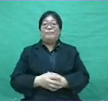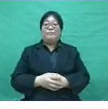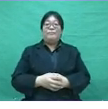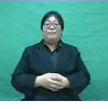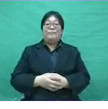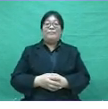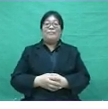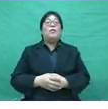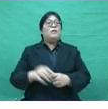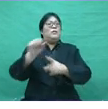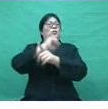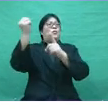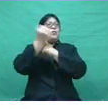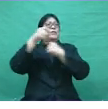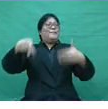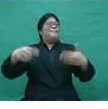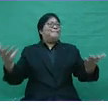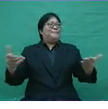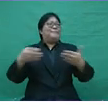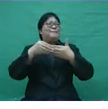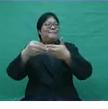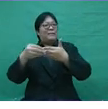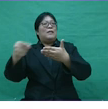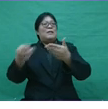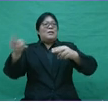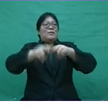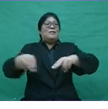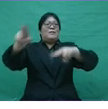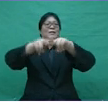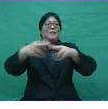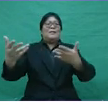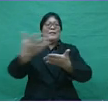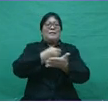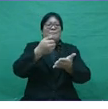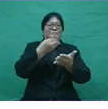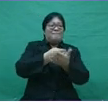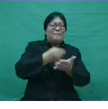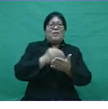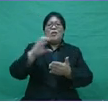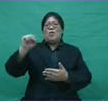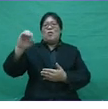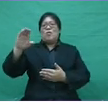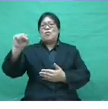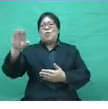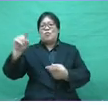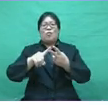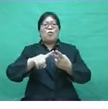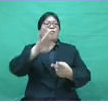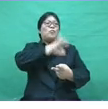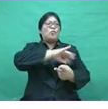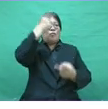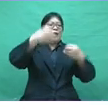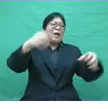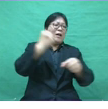The situation has led to a significant increase in claims for SOXO's loss of employment benefits, where there